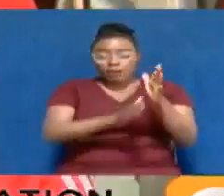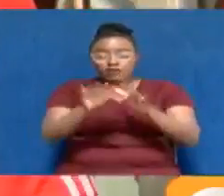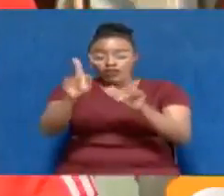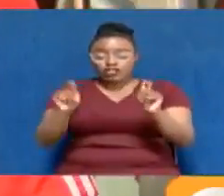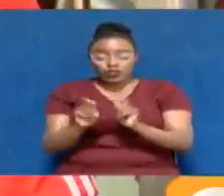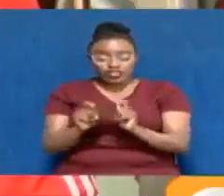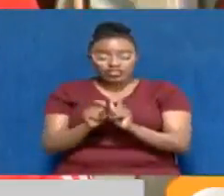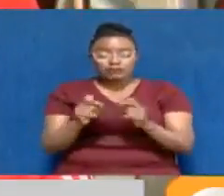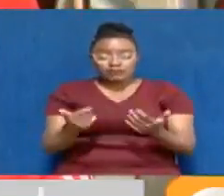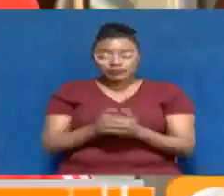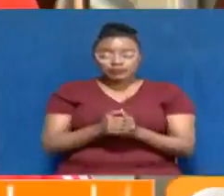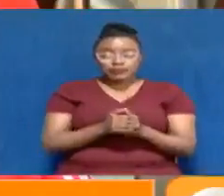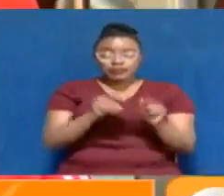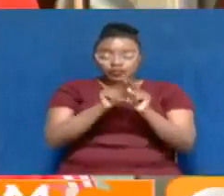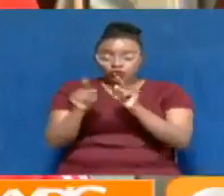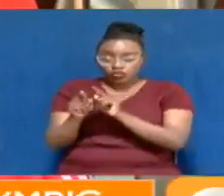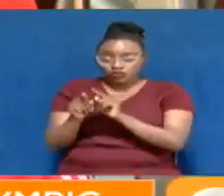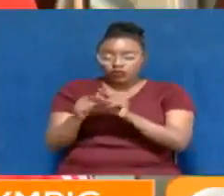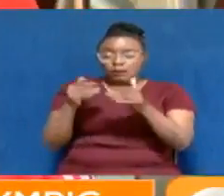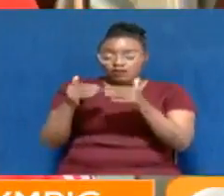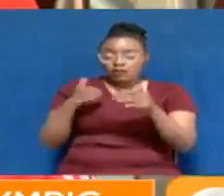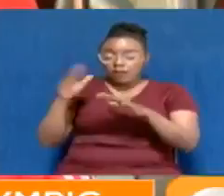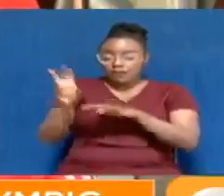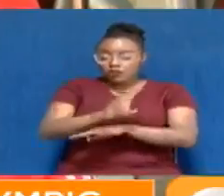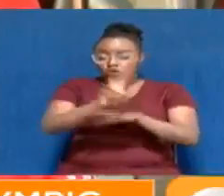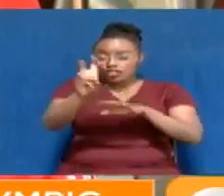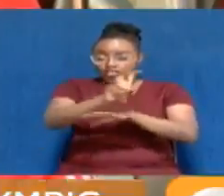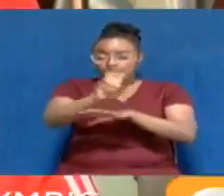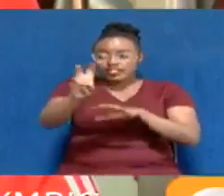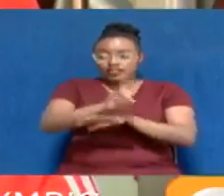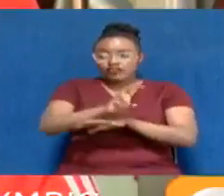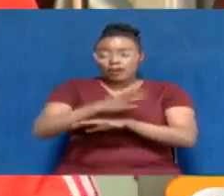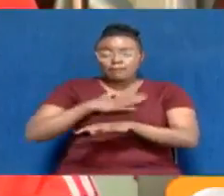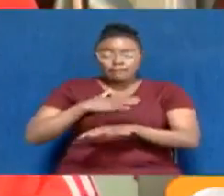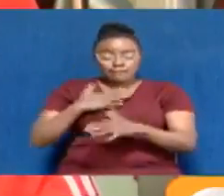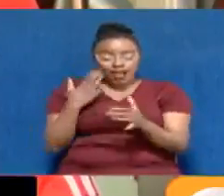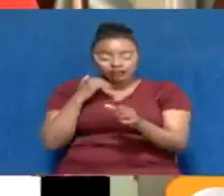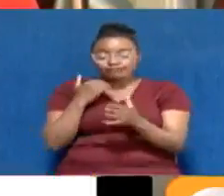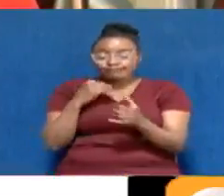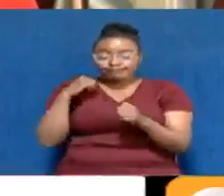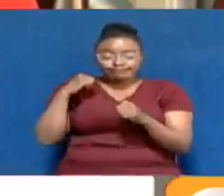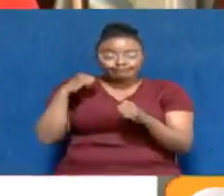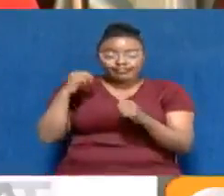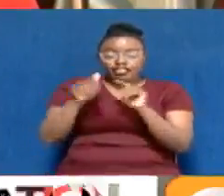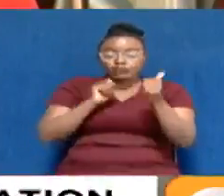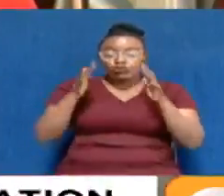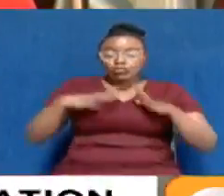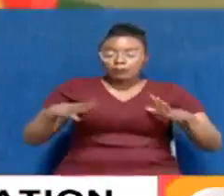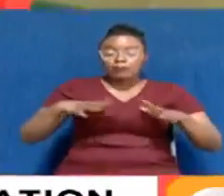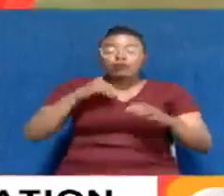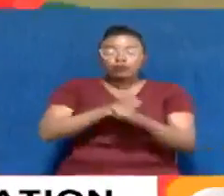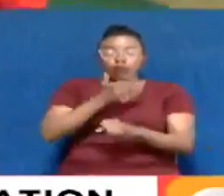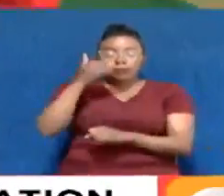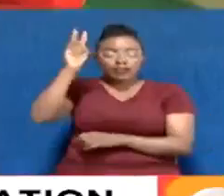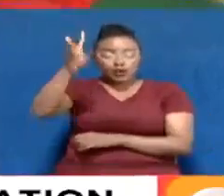your team. And as I've been monitoring my athletes, I think they are going to do